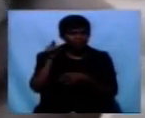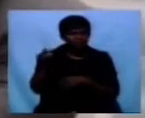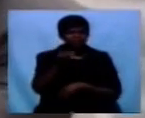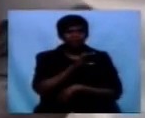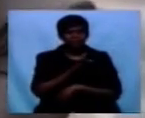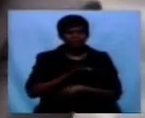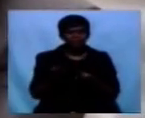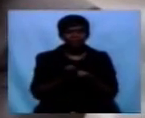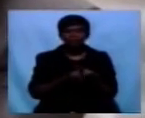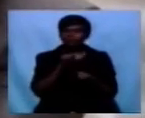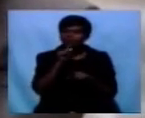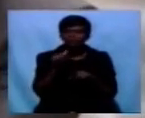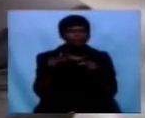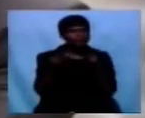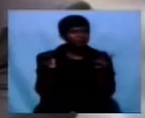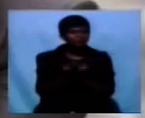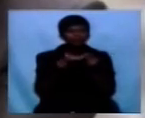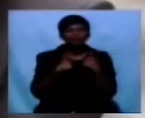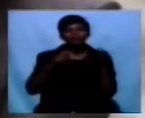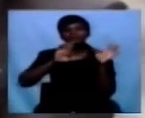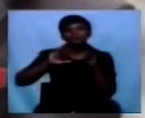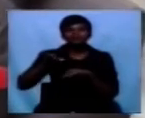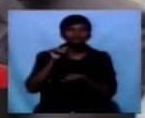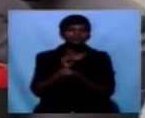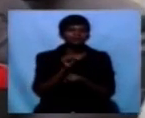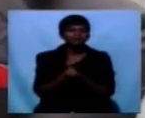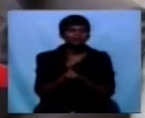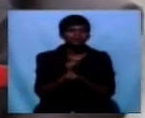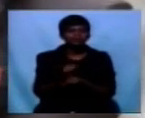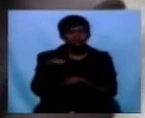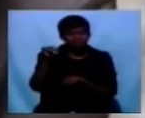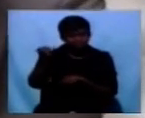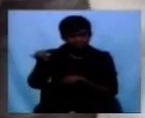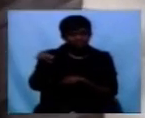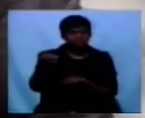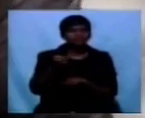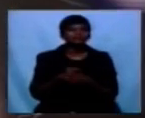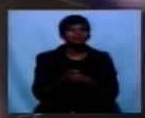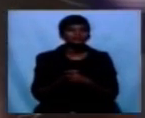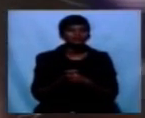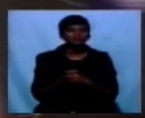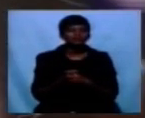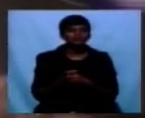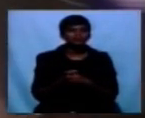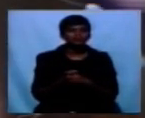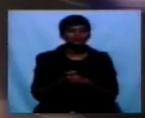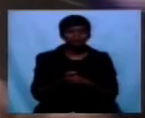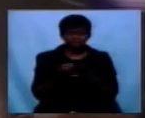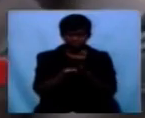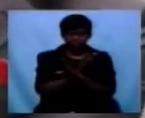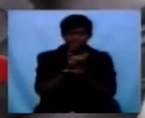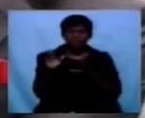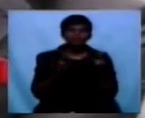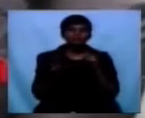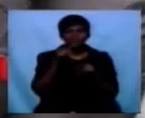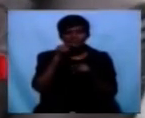and is not on site, he has abandoned work. You can mark my words, you see. I want the Zambian people to